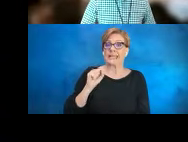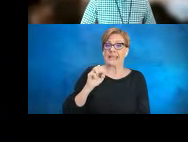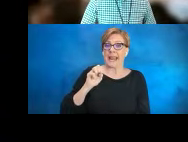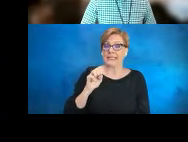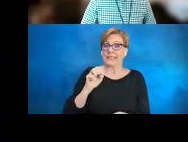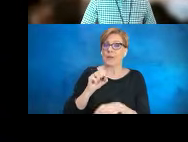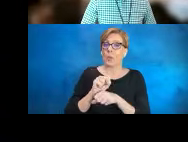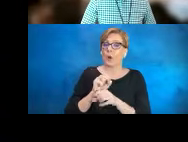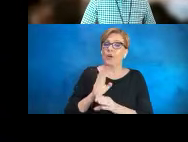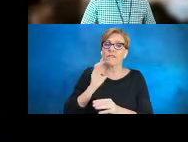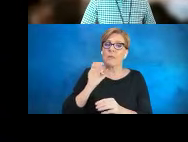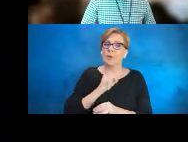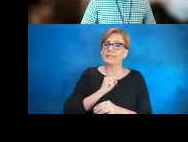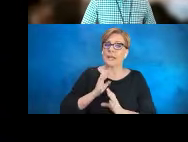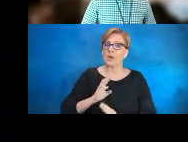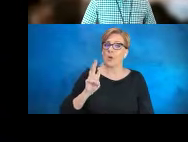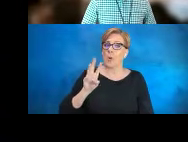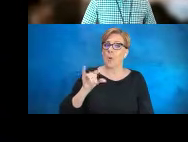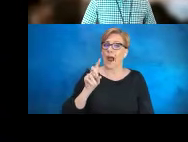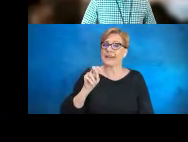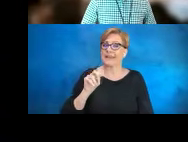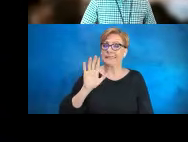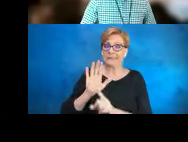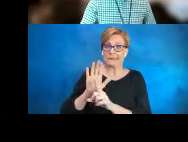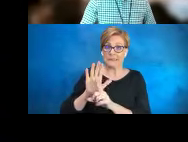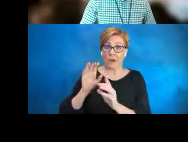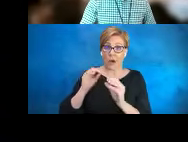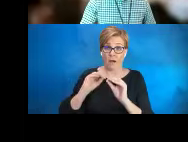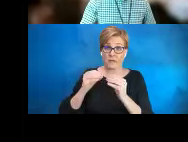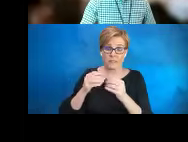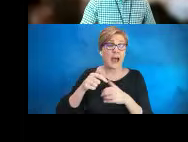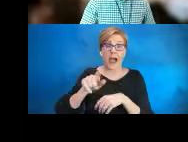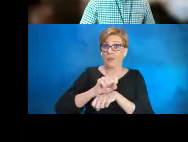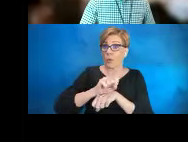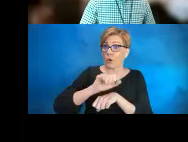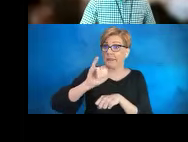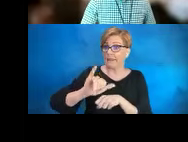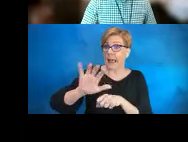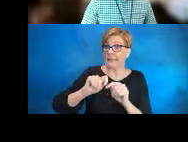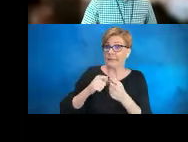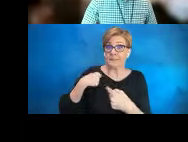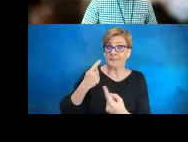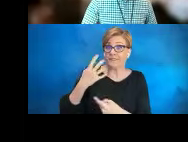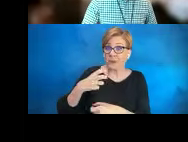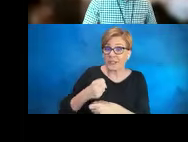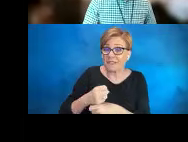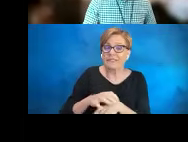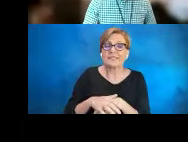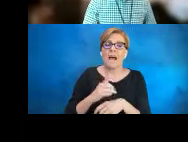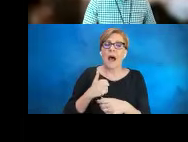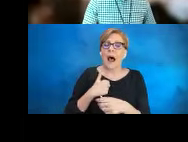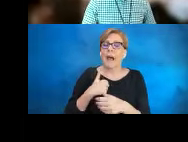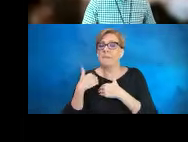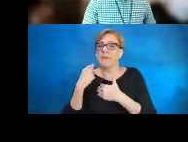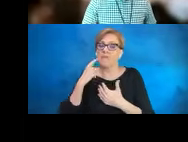office, and I've been with the team for about over 4 years at this point. Handle Social Security as well